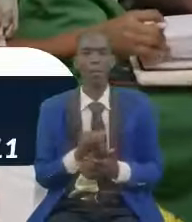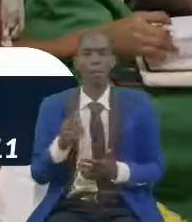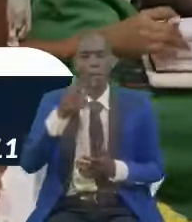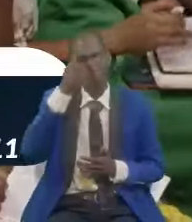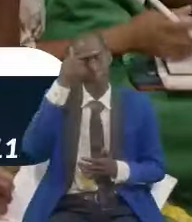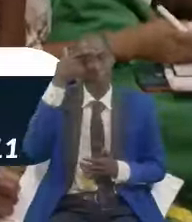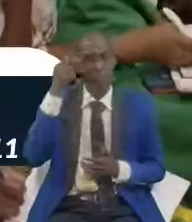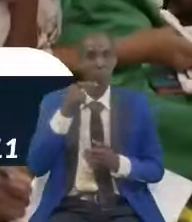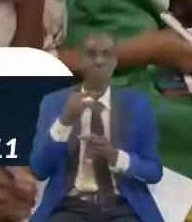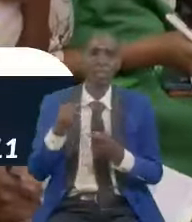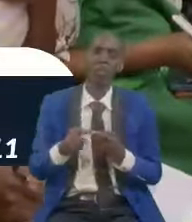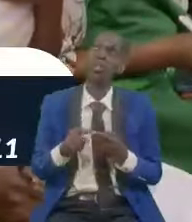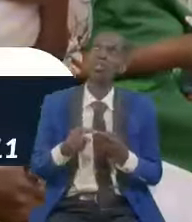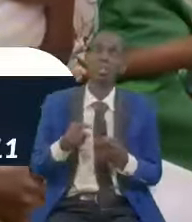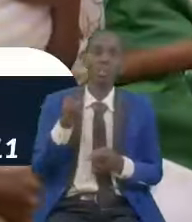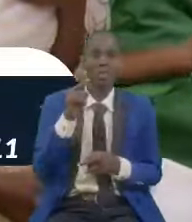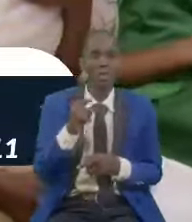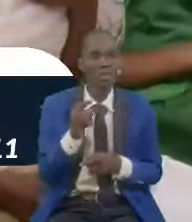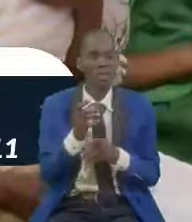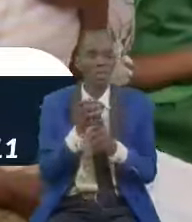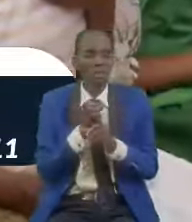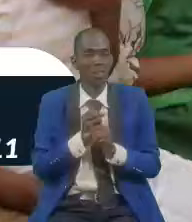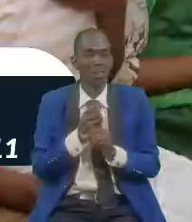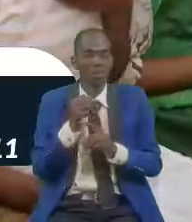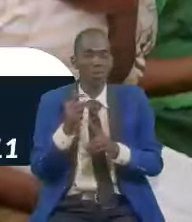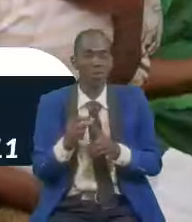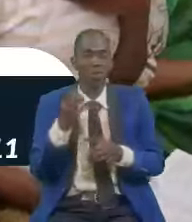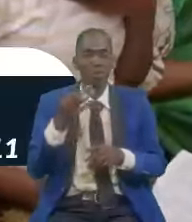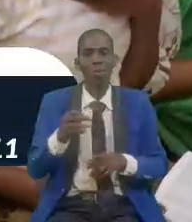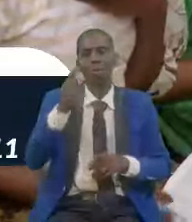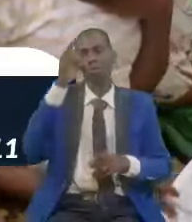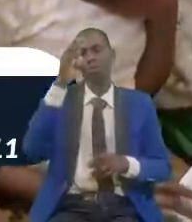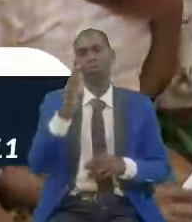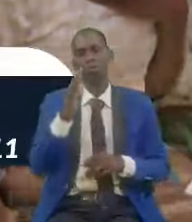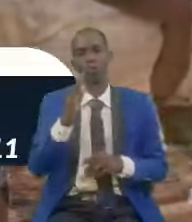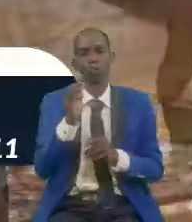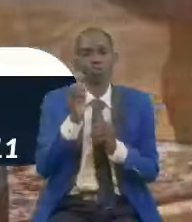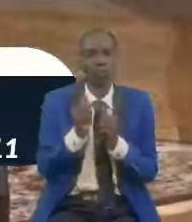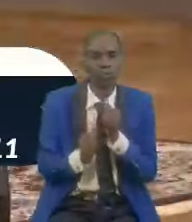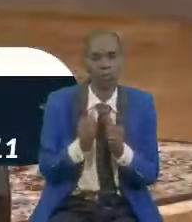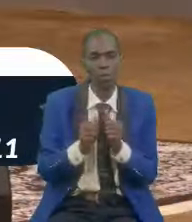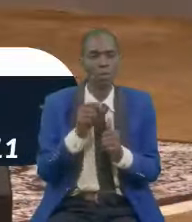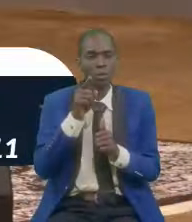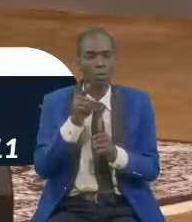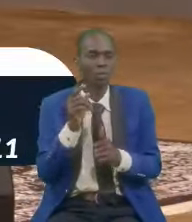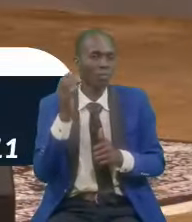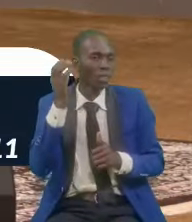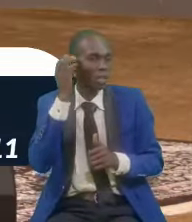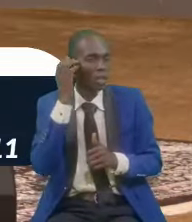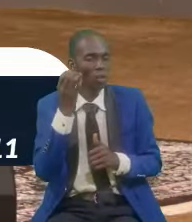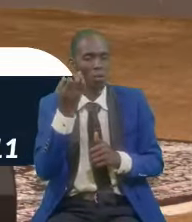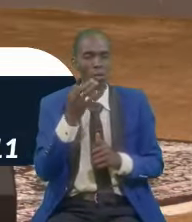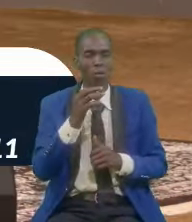because when ye received the word of God, which ye heard of